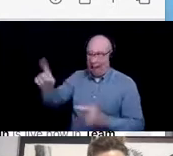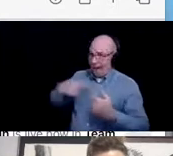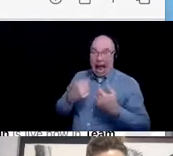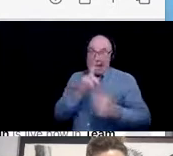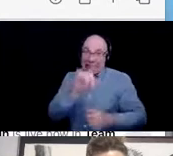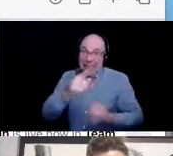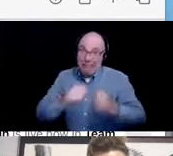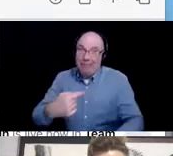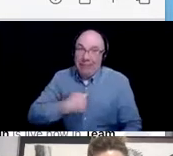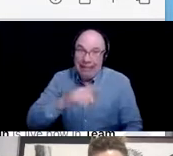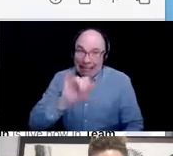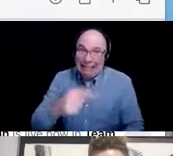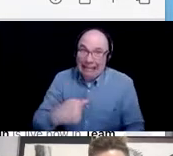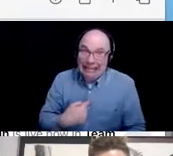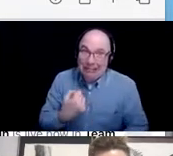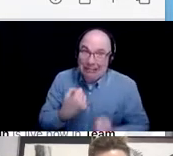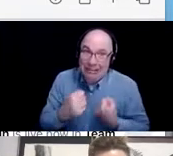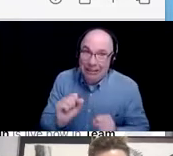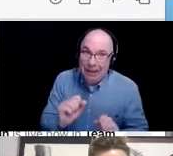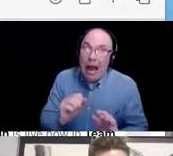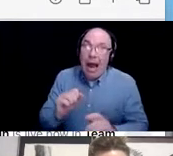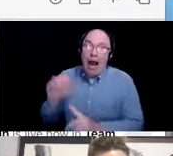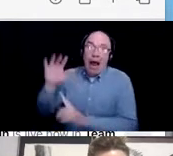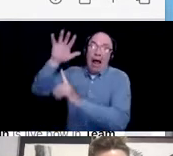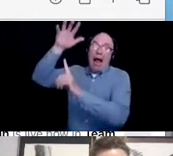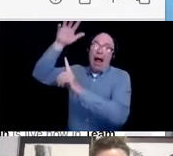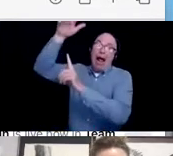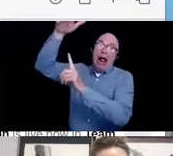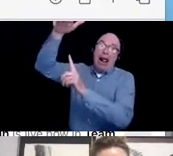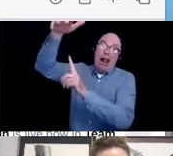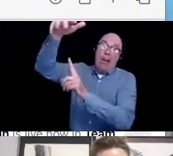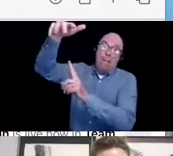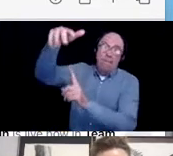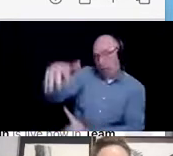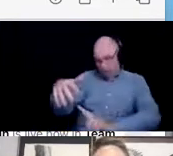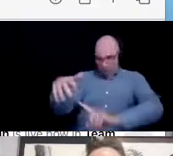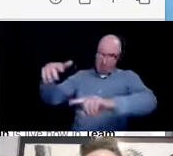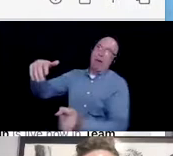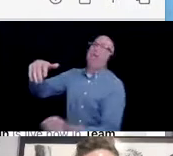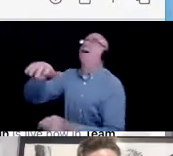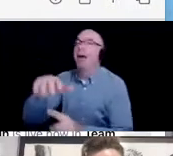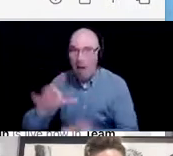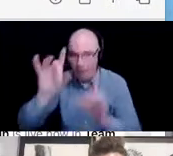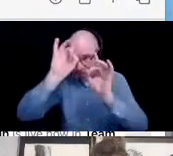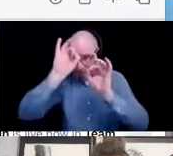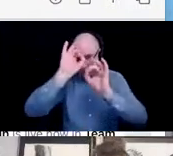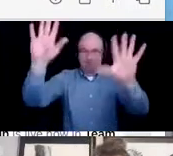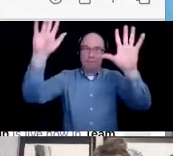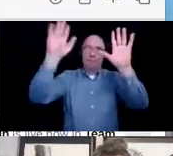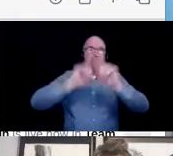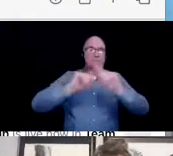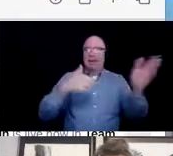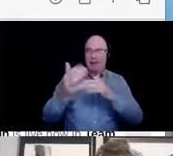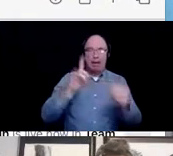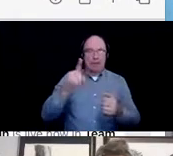guys. I tried to do that and I ended up landing in a field and it was a disaster, but I gave it a